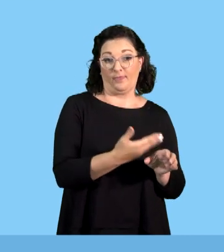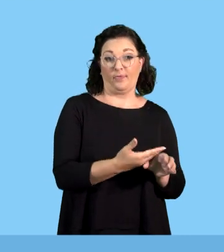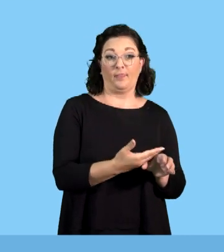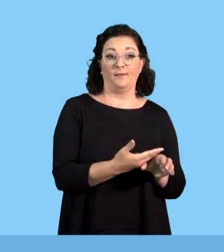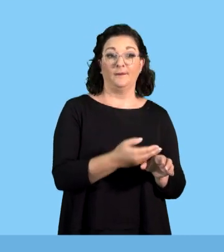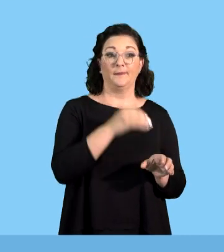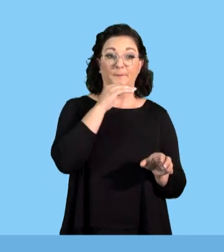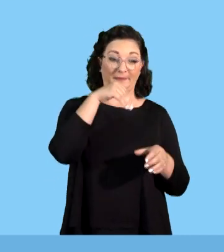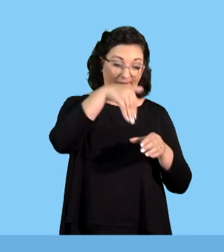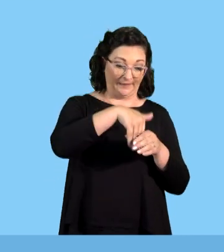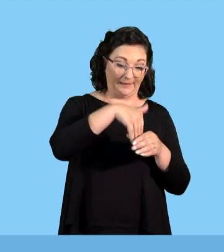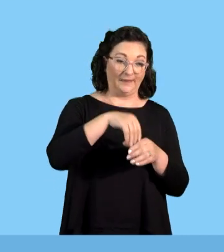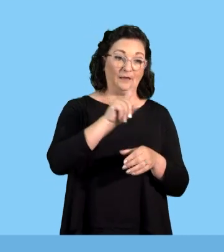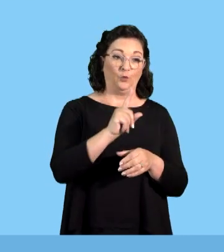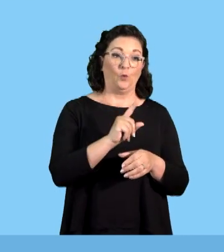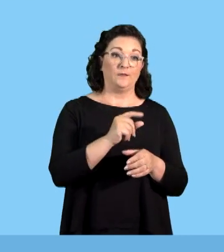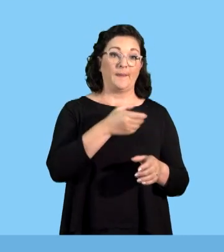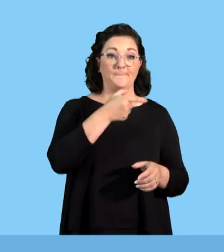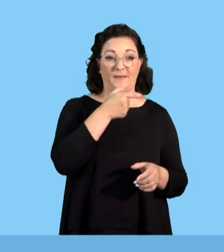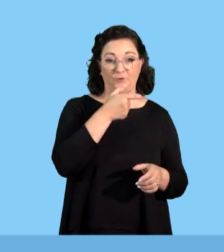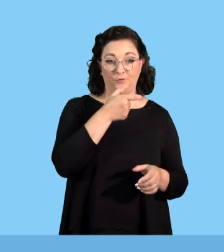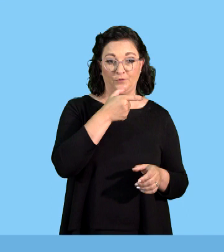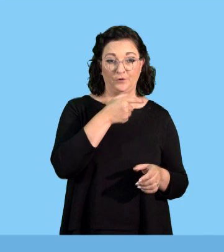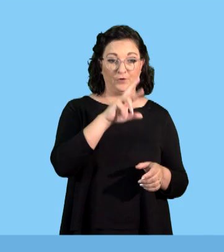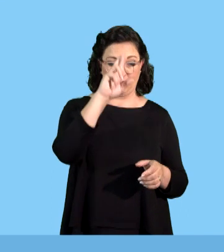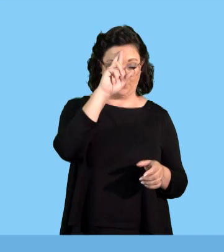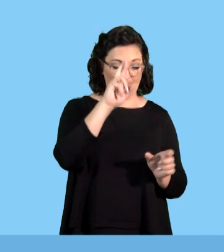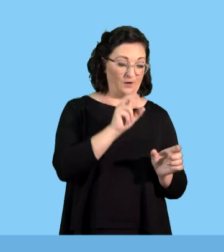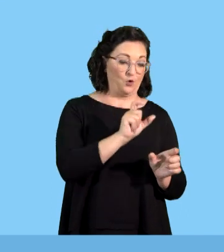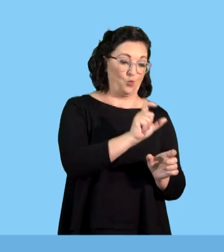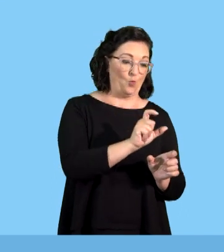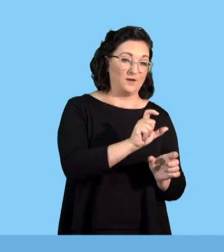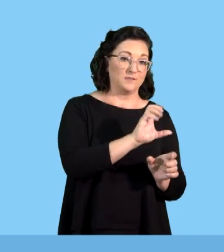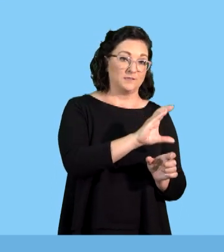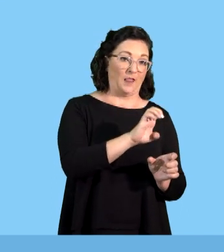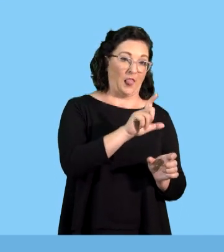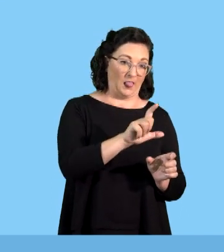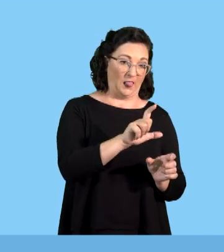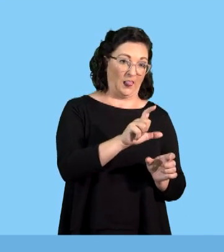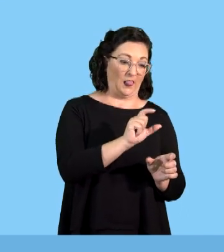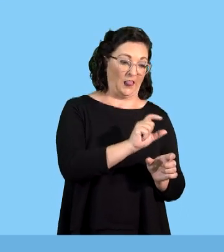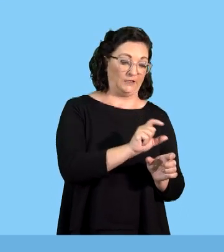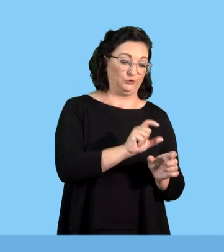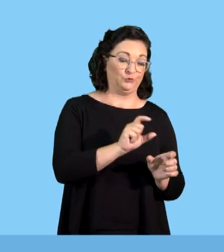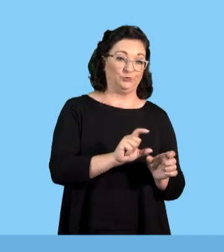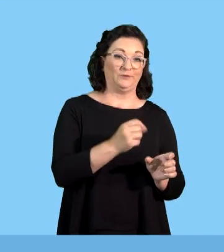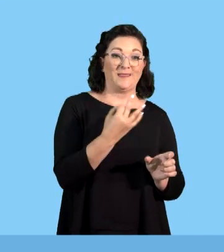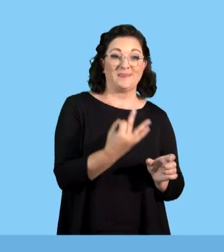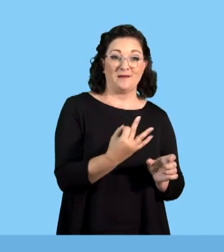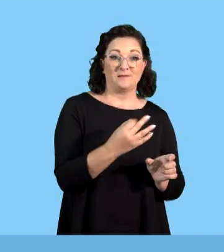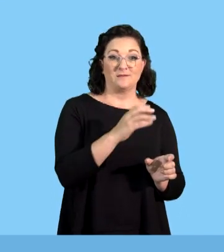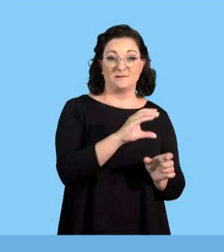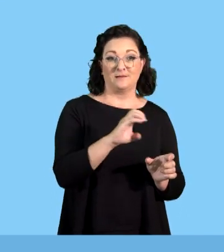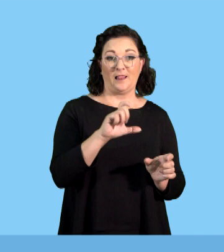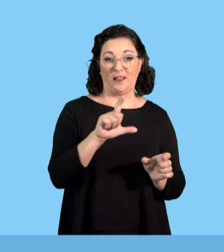battery connected in the wires. Remember, this is your one cell, another cell, and another cell. So therefore there